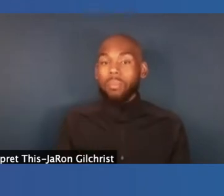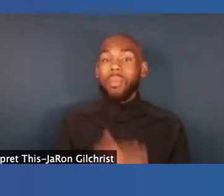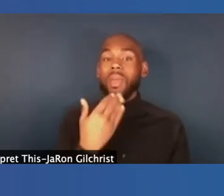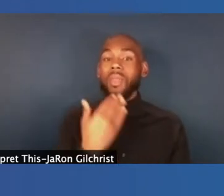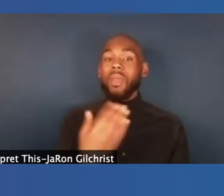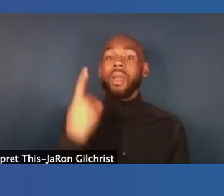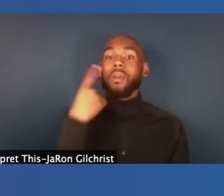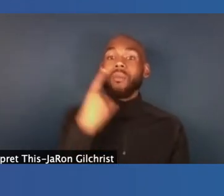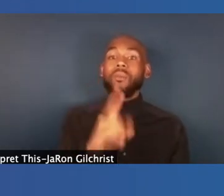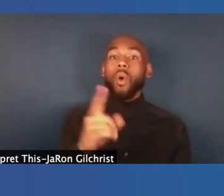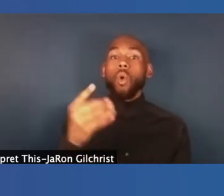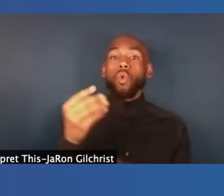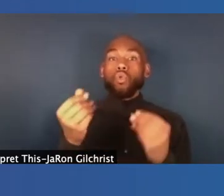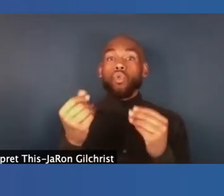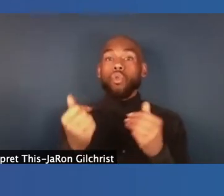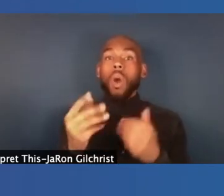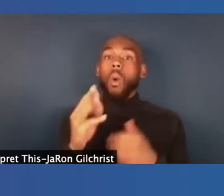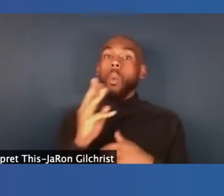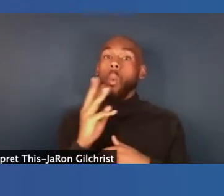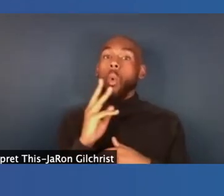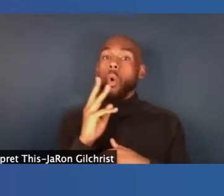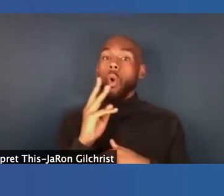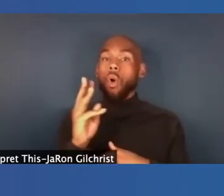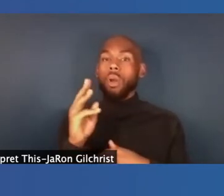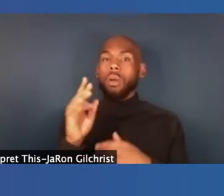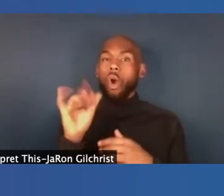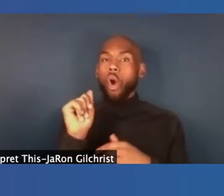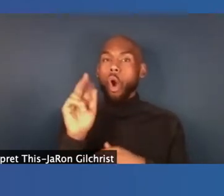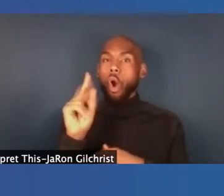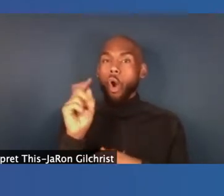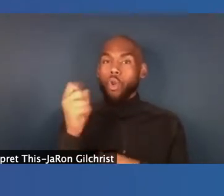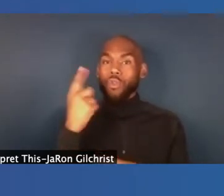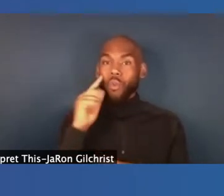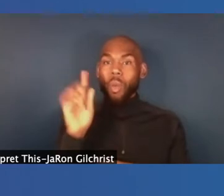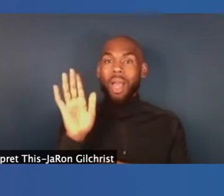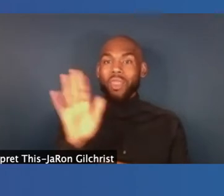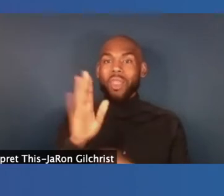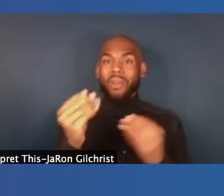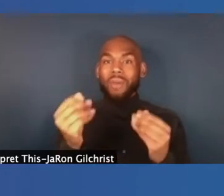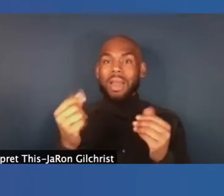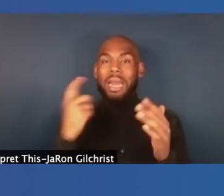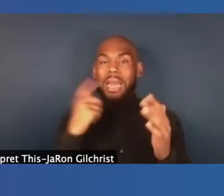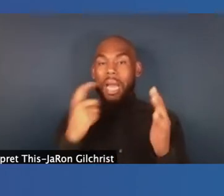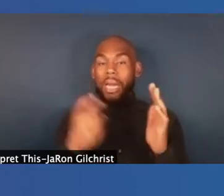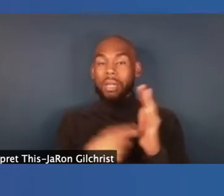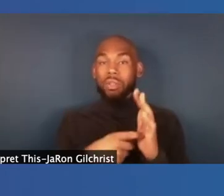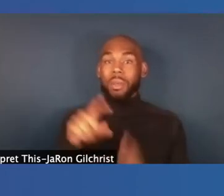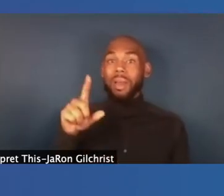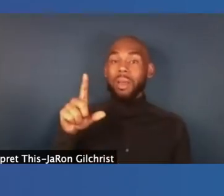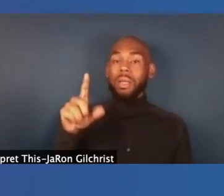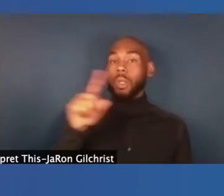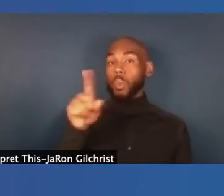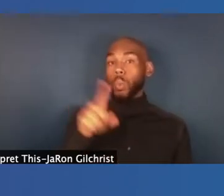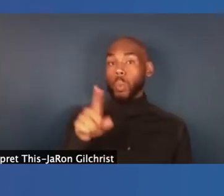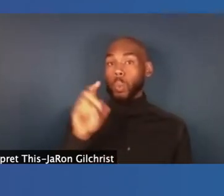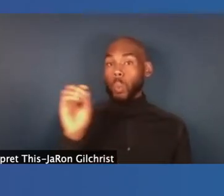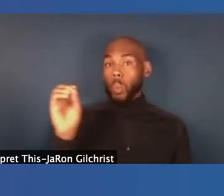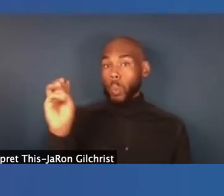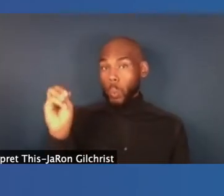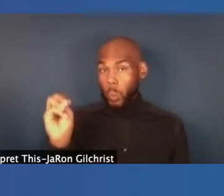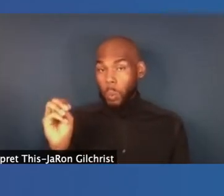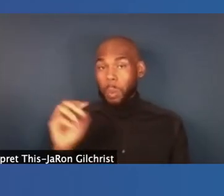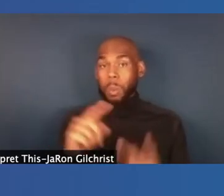land acknowledgement, which we are also using today. Zoom, which is the platform that we're using to record this webinar, and